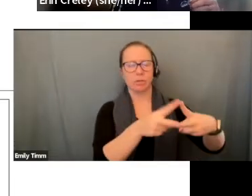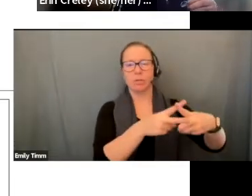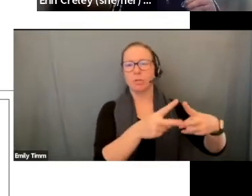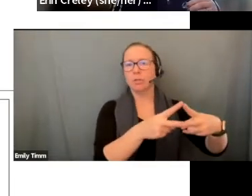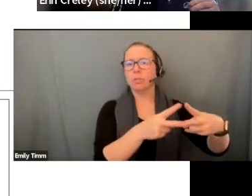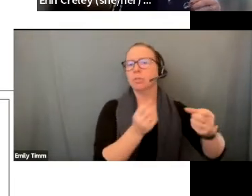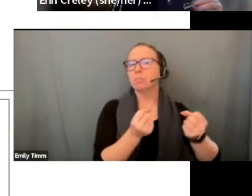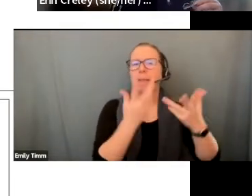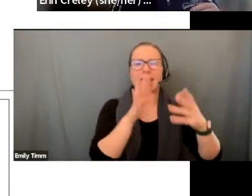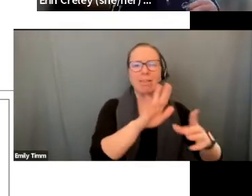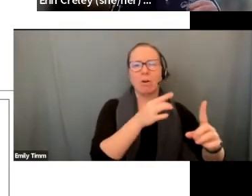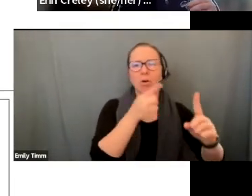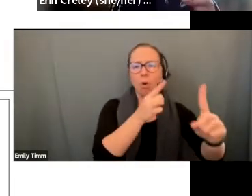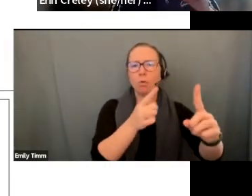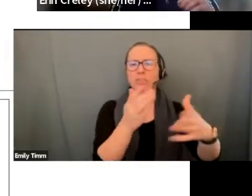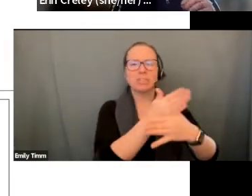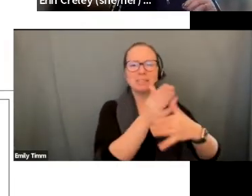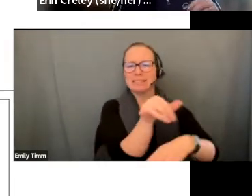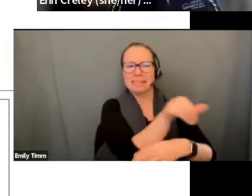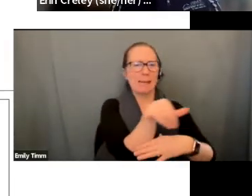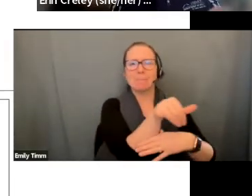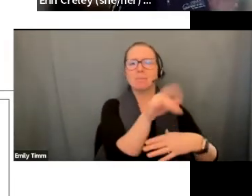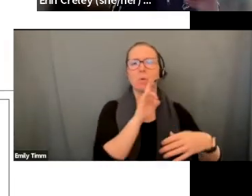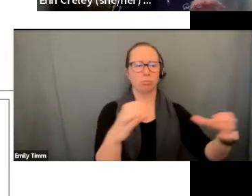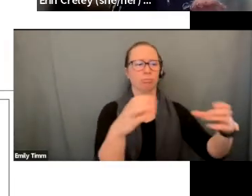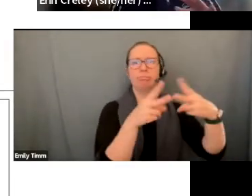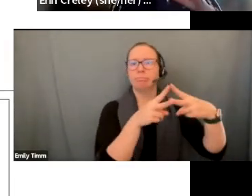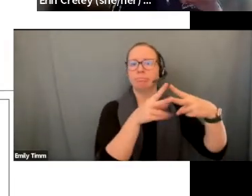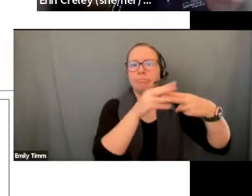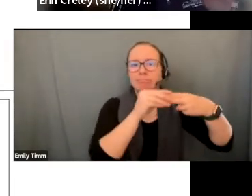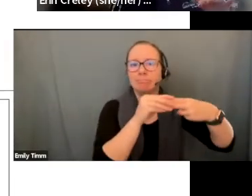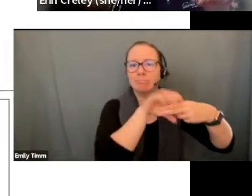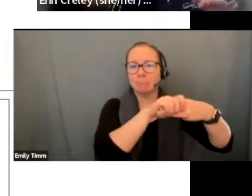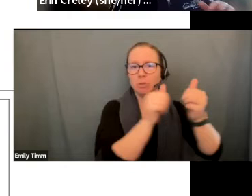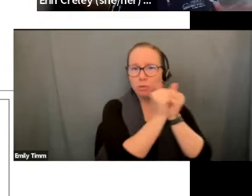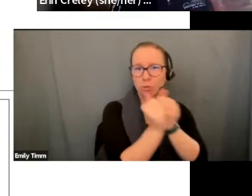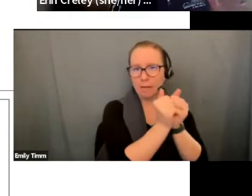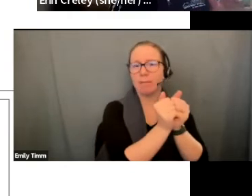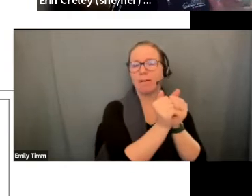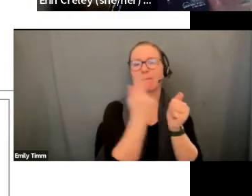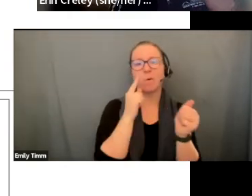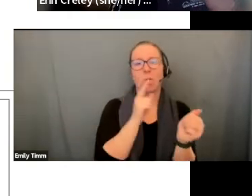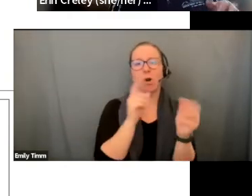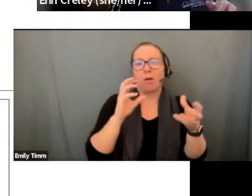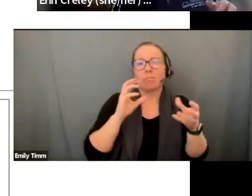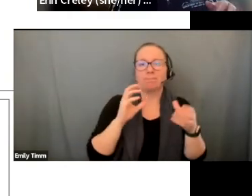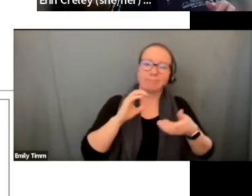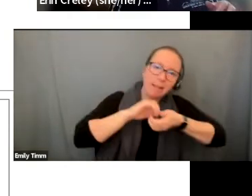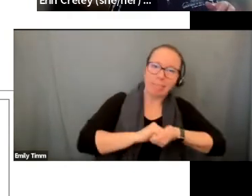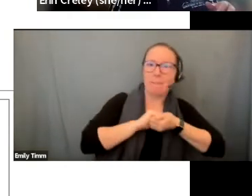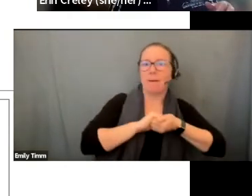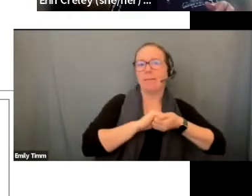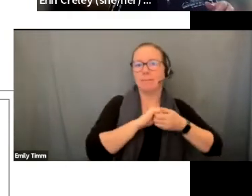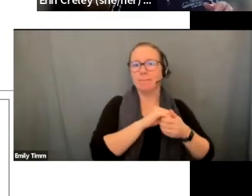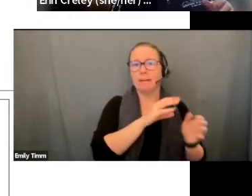shared already. So there was an encouragement of bringing those together in a collaborative committee with an expanded